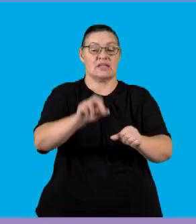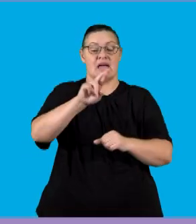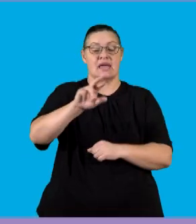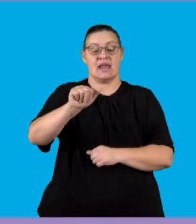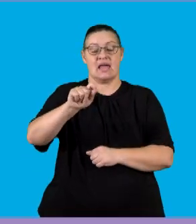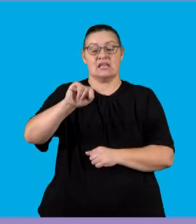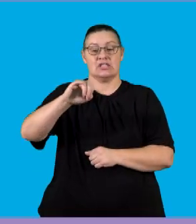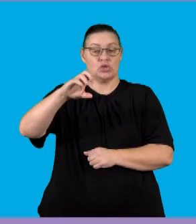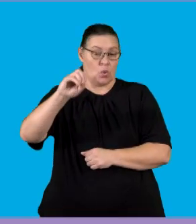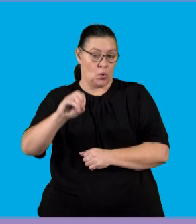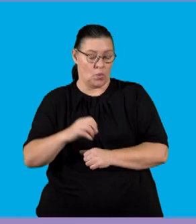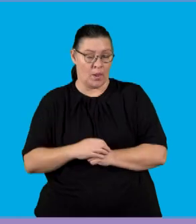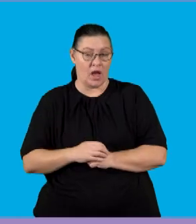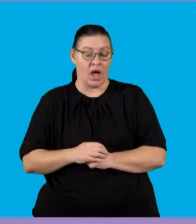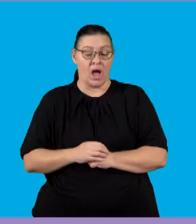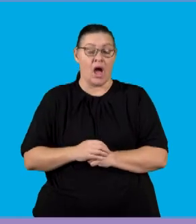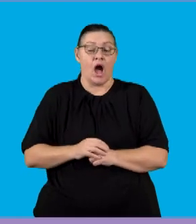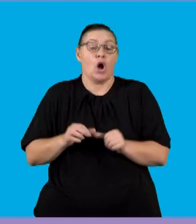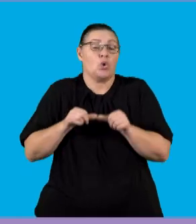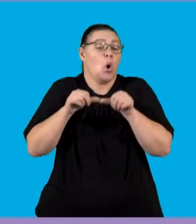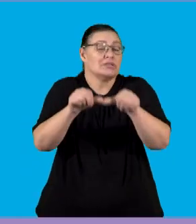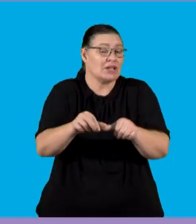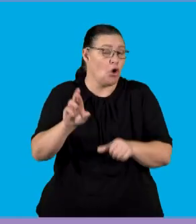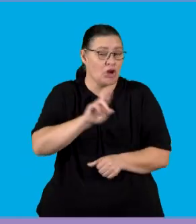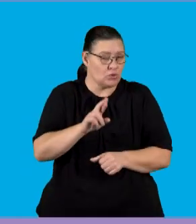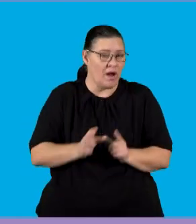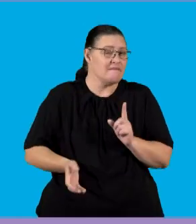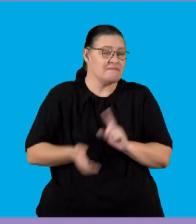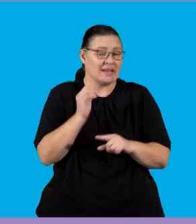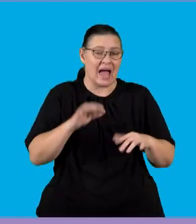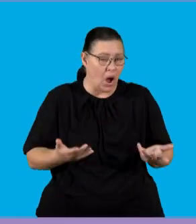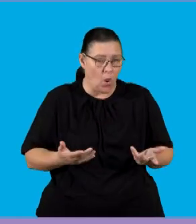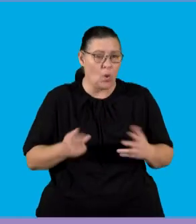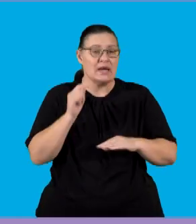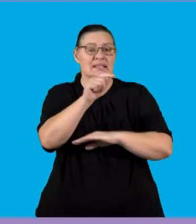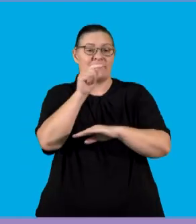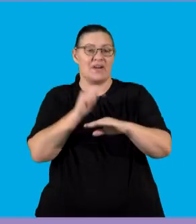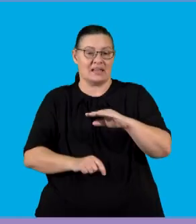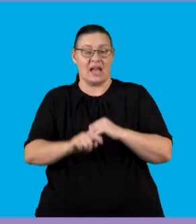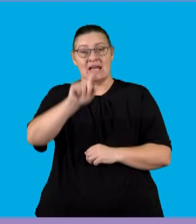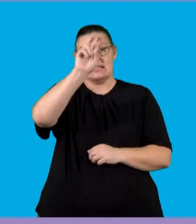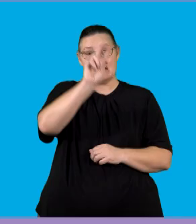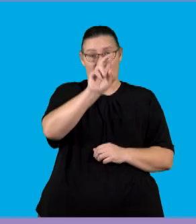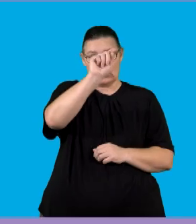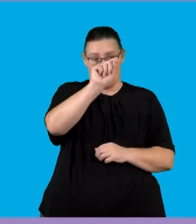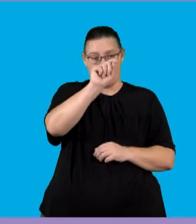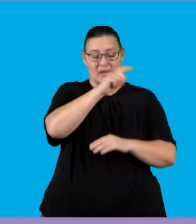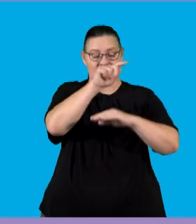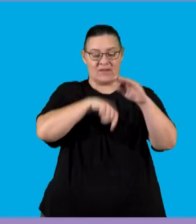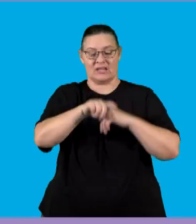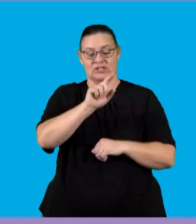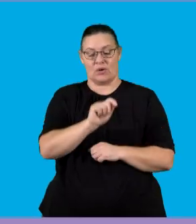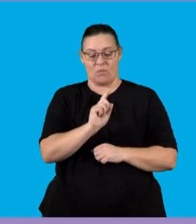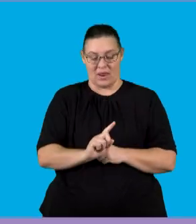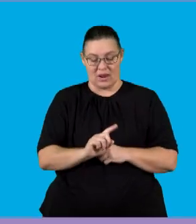constant ratio. Now, if you remember, a constant ratio is found by dividing the second term by the